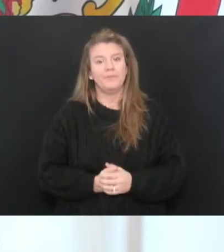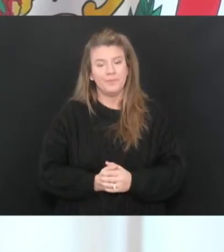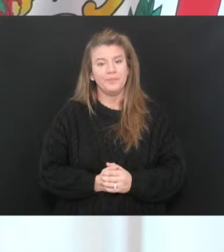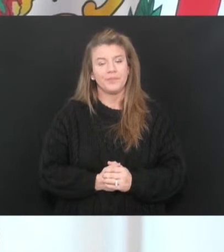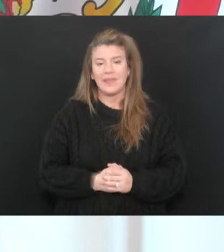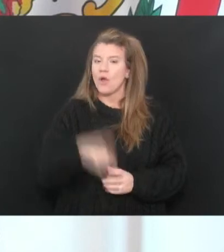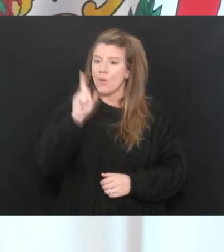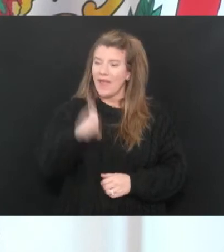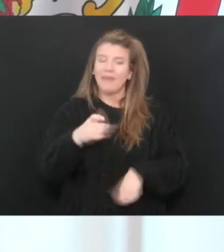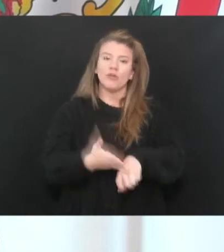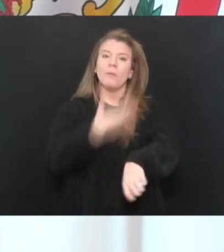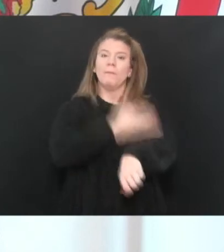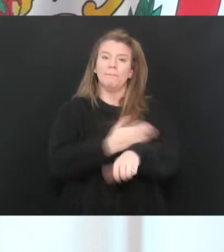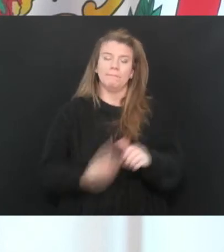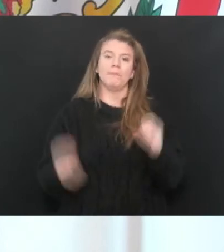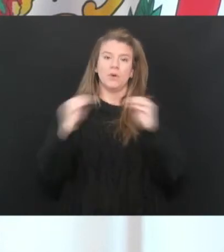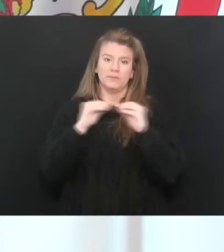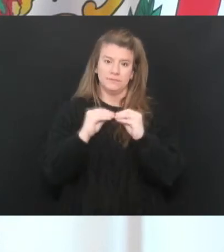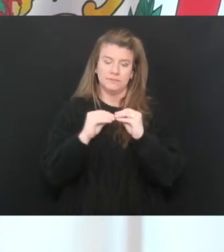We got to do a lot better than that.